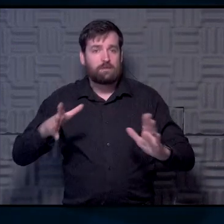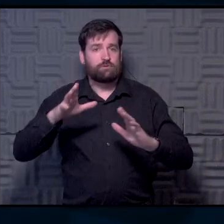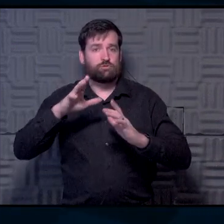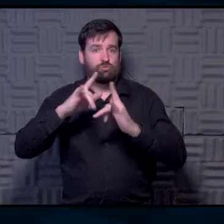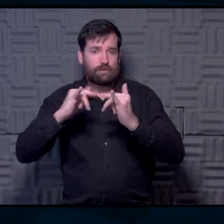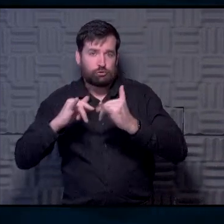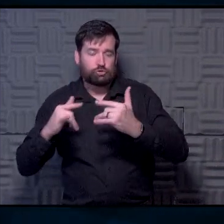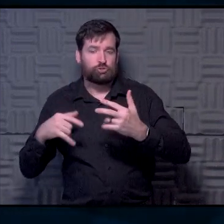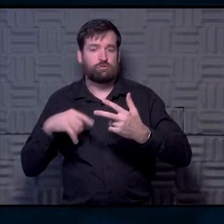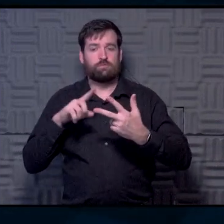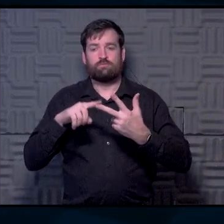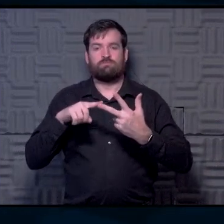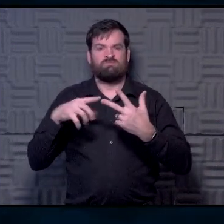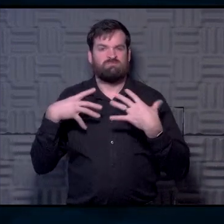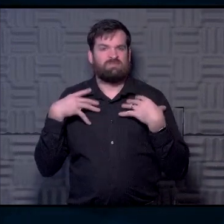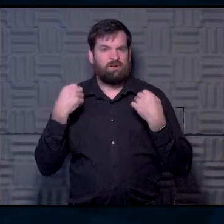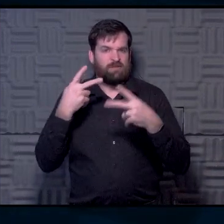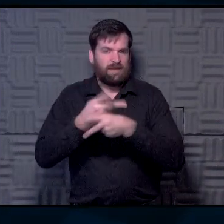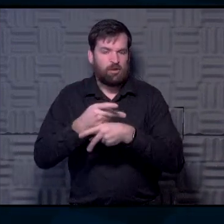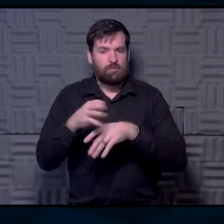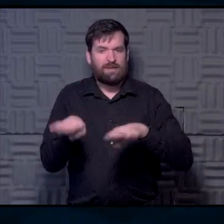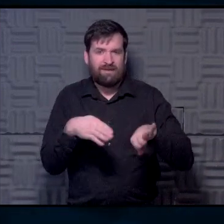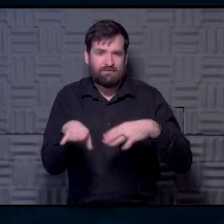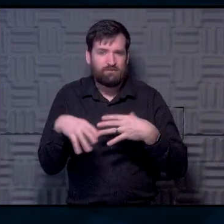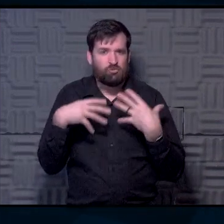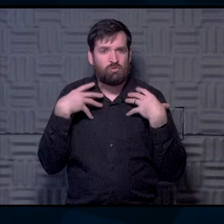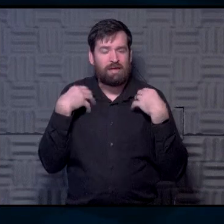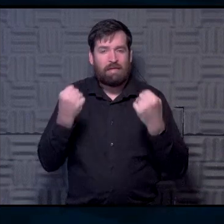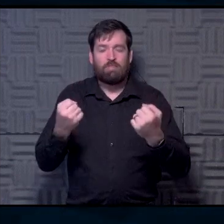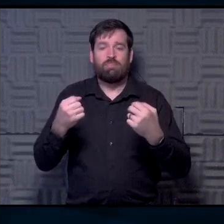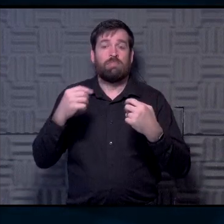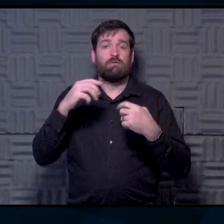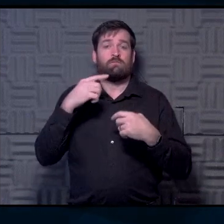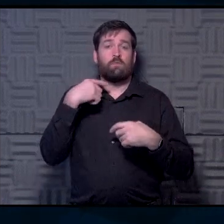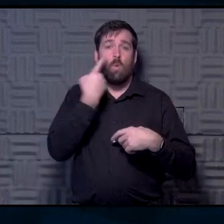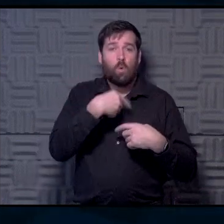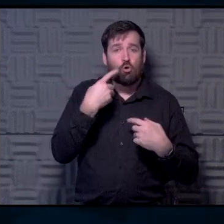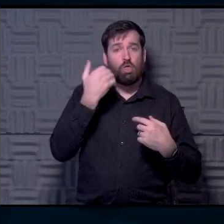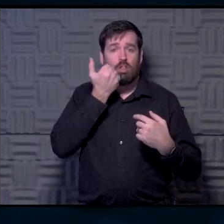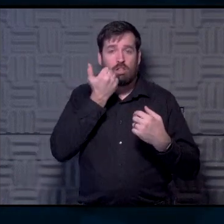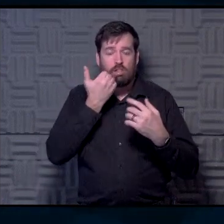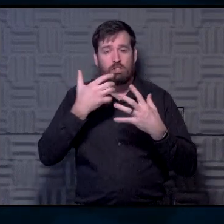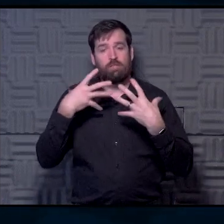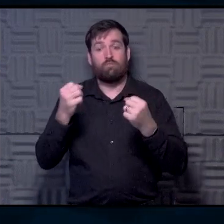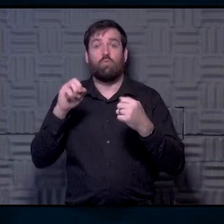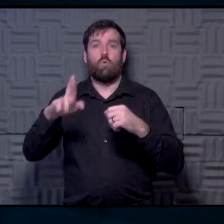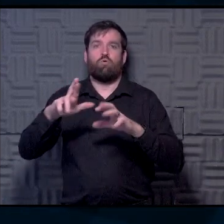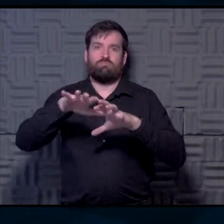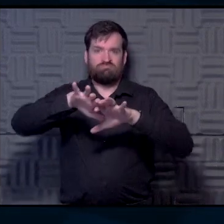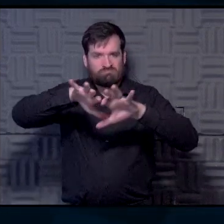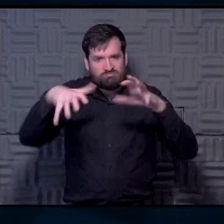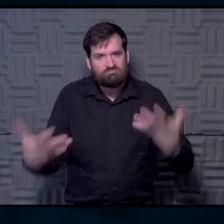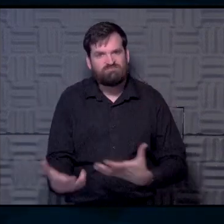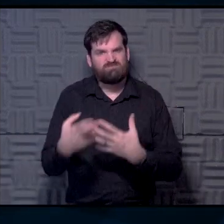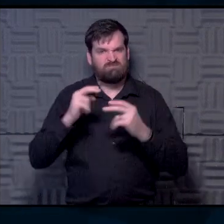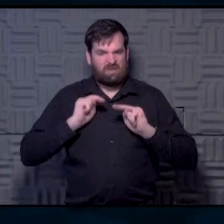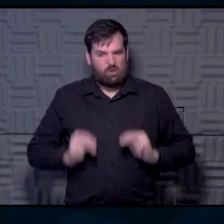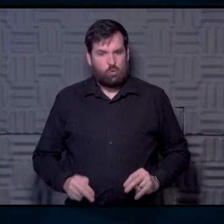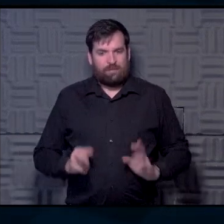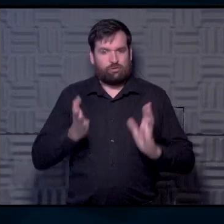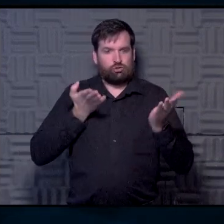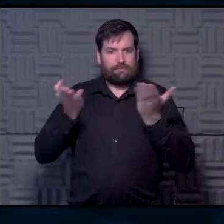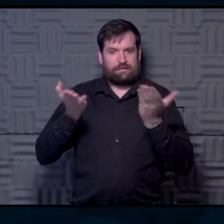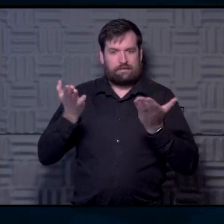that healthcare, behavioral health, and oral health is provided, or wraparound services, human services to